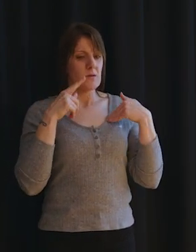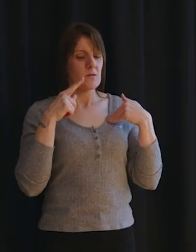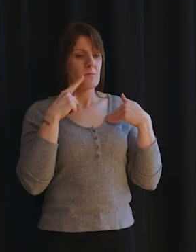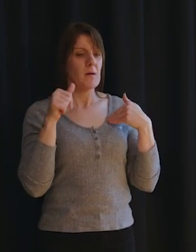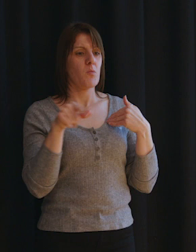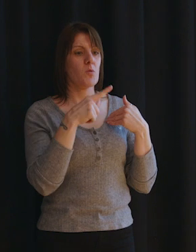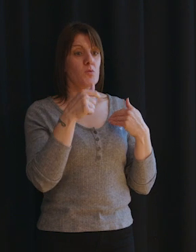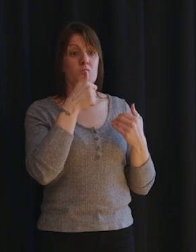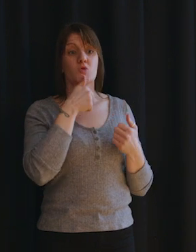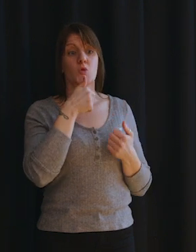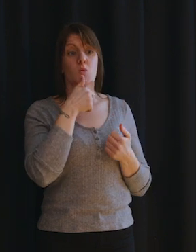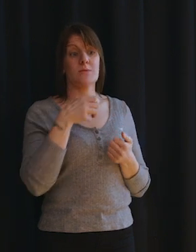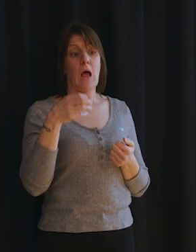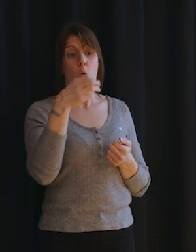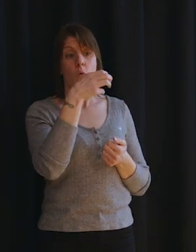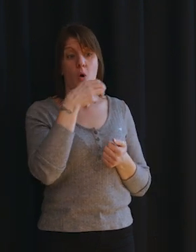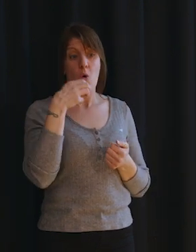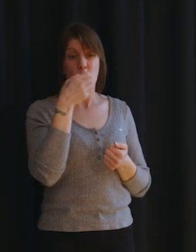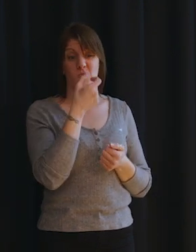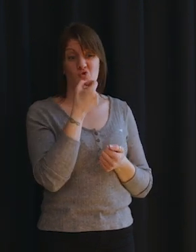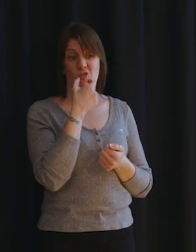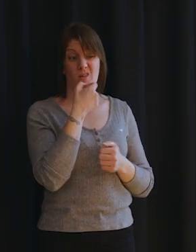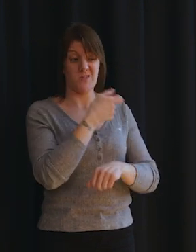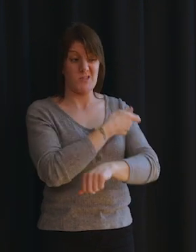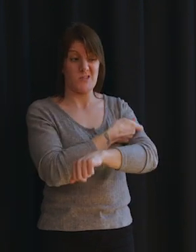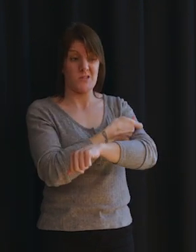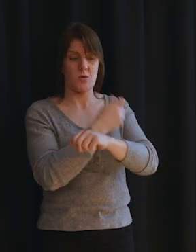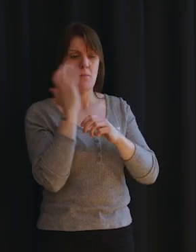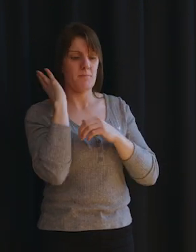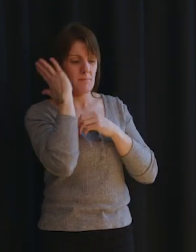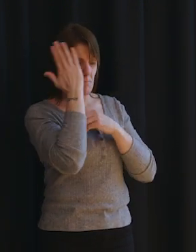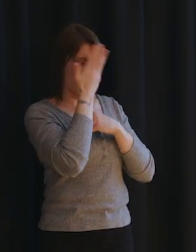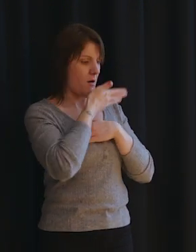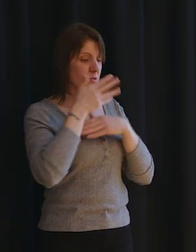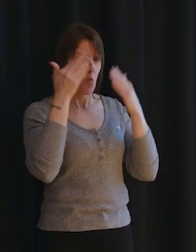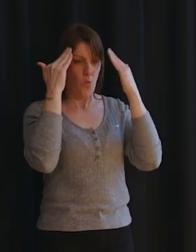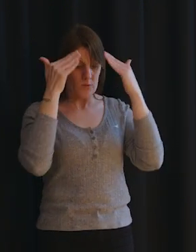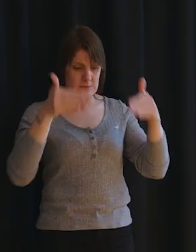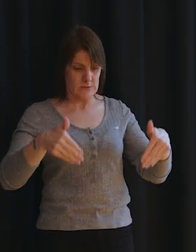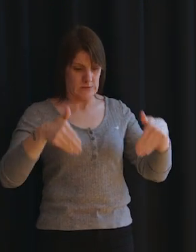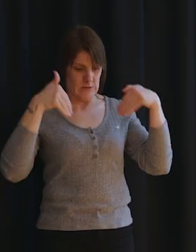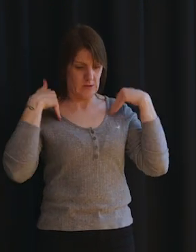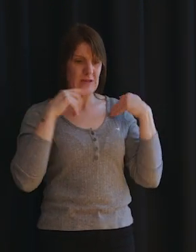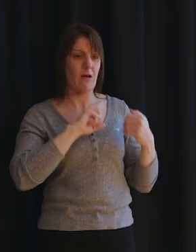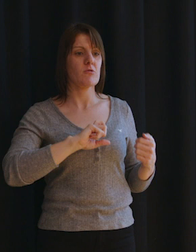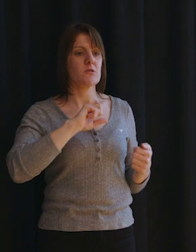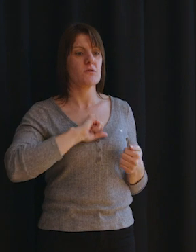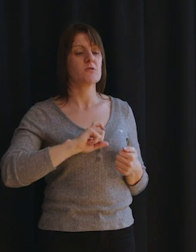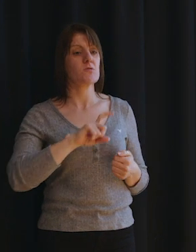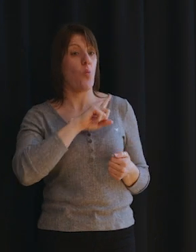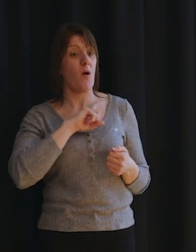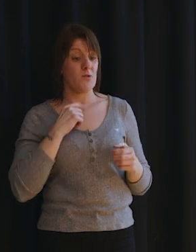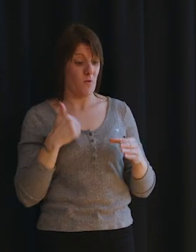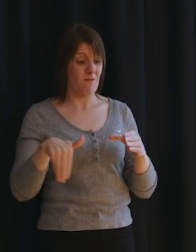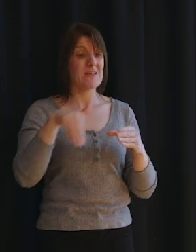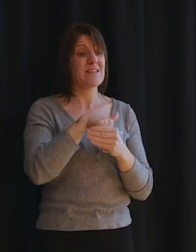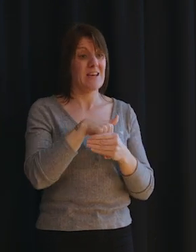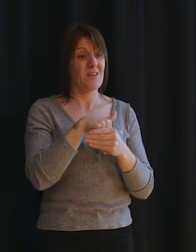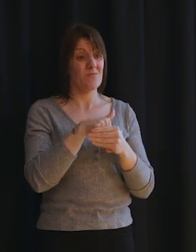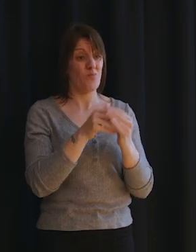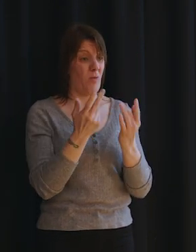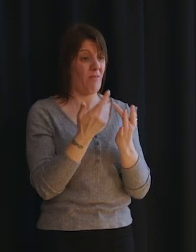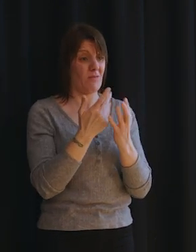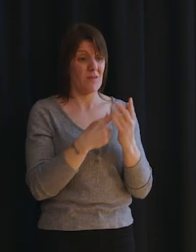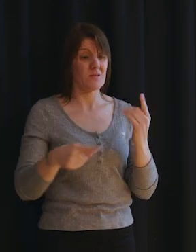even become reliant on alcohol or drugs to mask their autistic characteristics just to kind of fit in. And if we think about